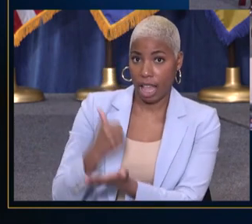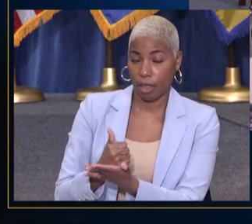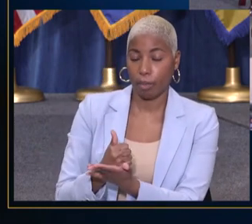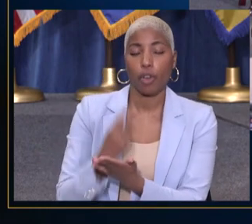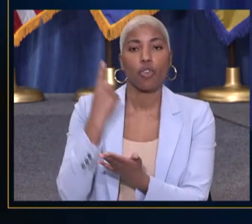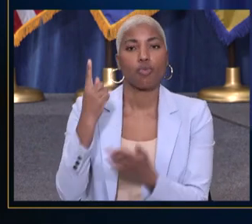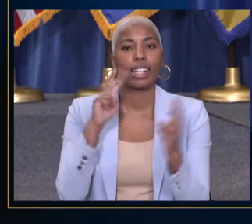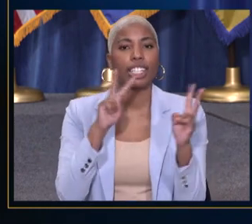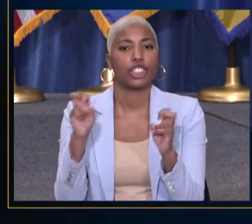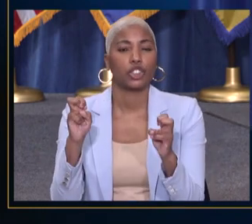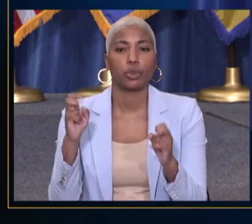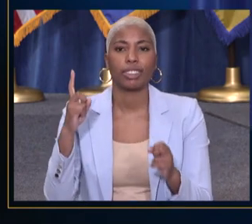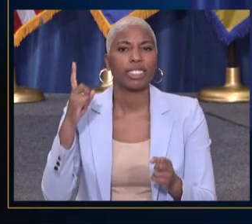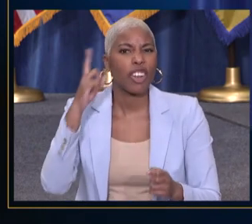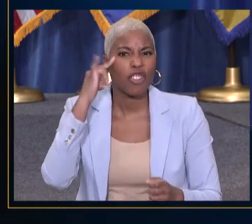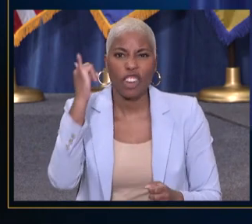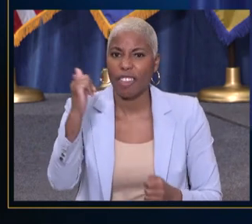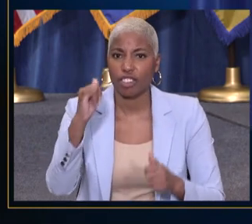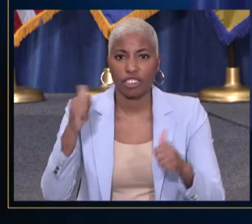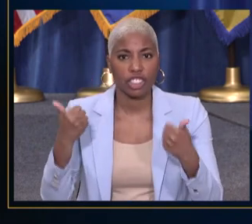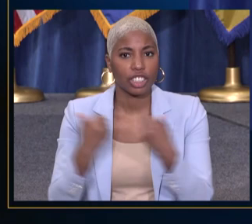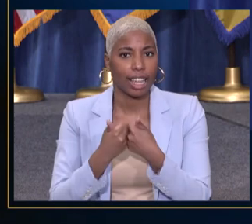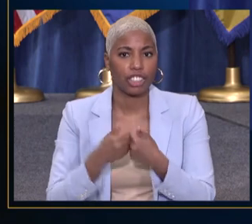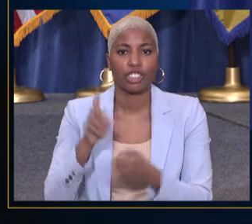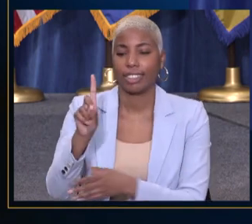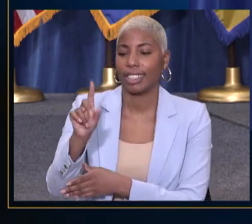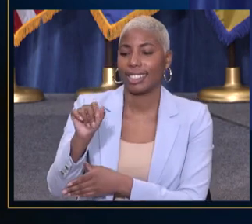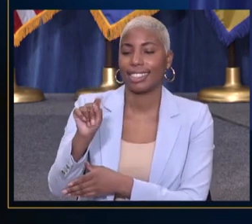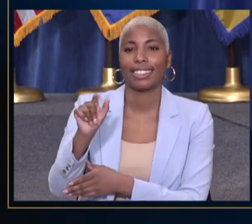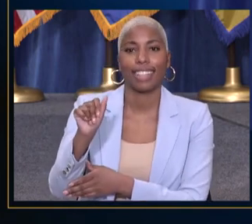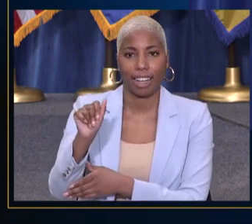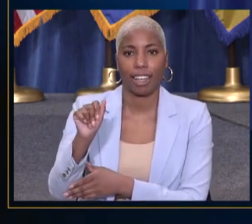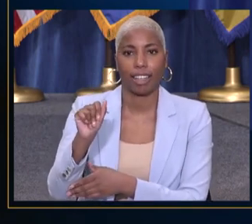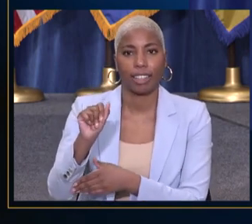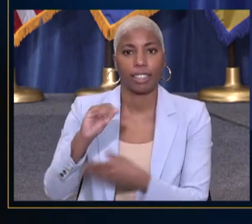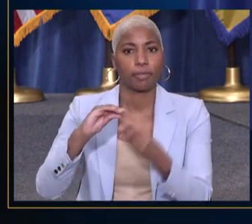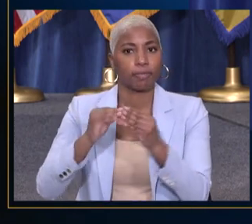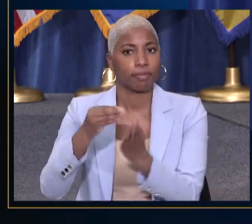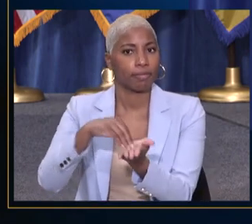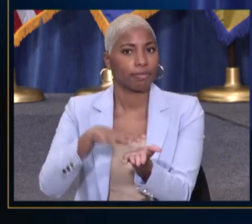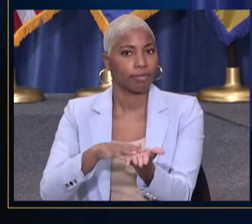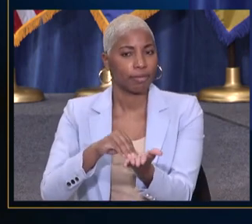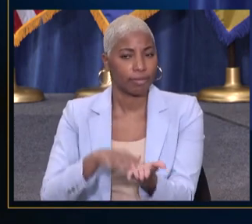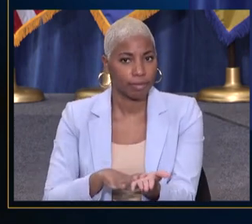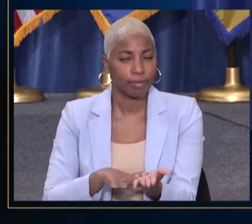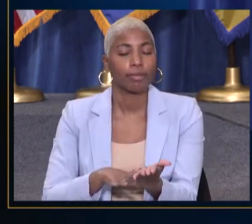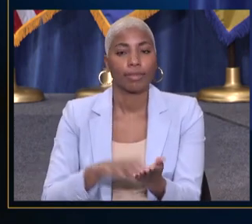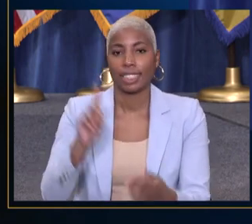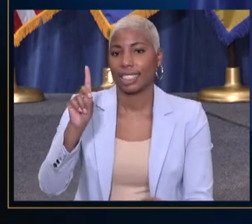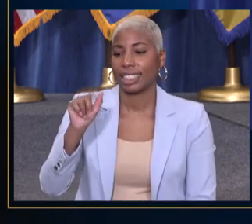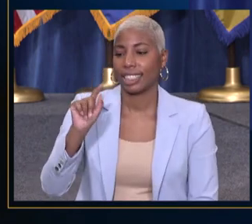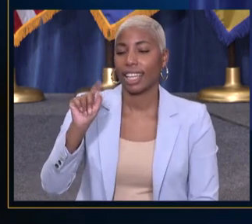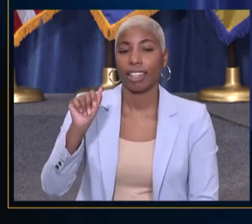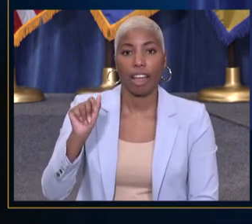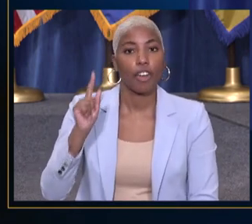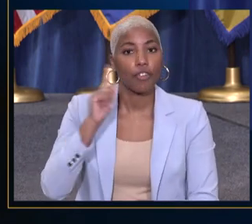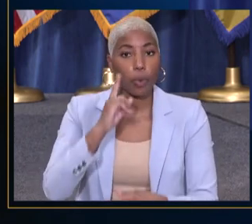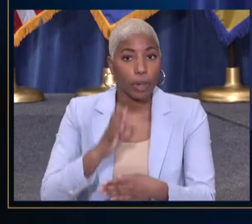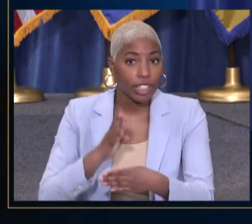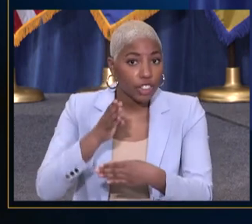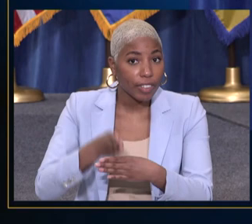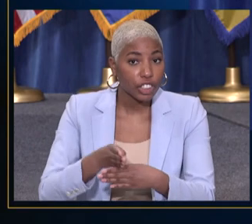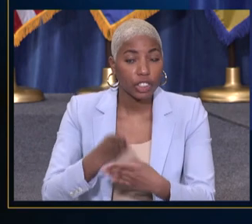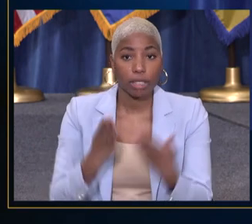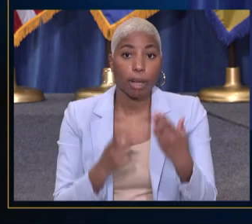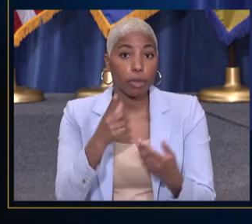challenged with is the data, and particularly the data on the interventions that you may be sponsoring, or